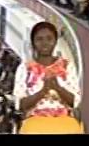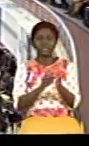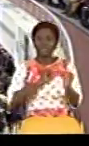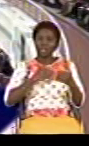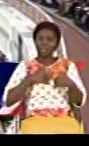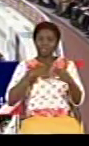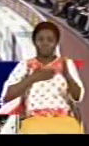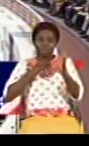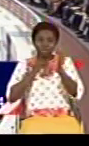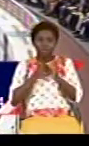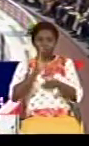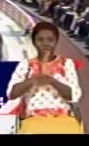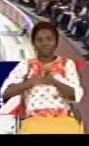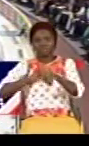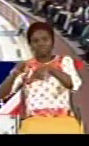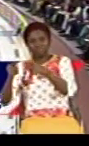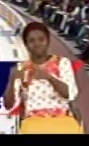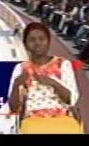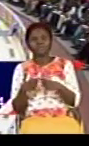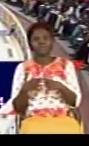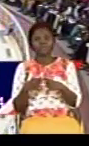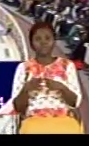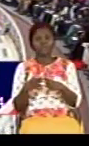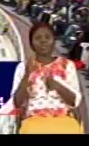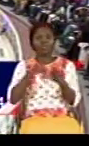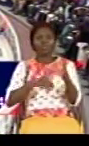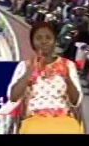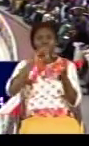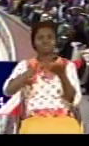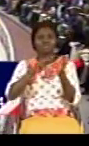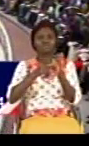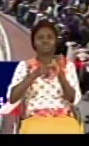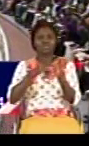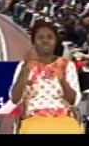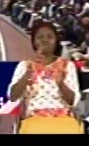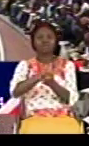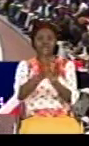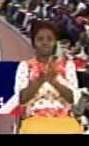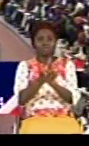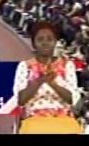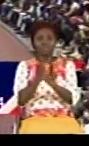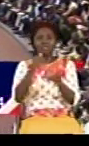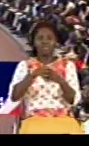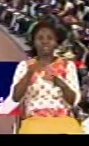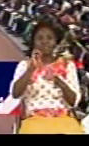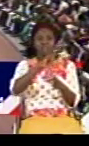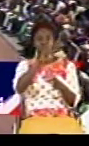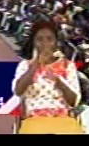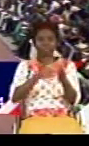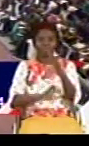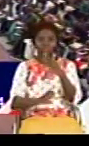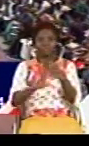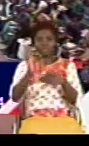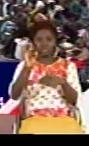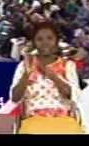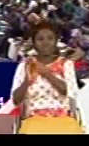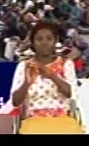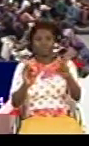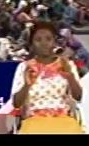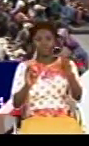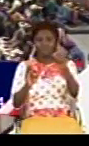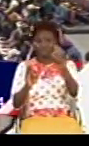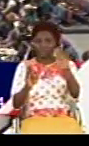this. Exodus chapter 9, verse 27. Exodus chapter 9, verse 27. Are you